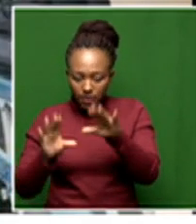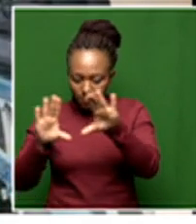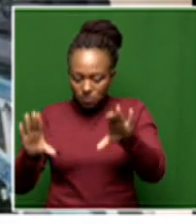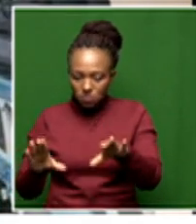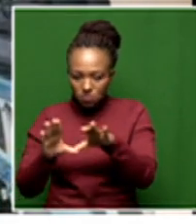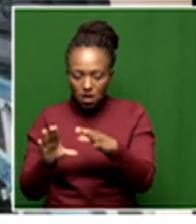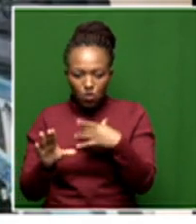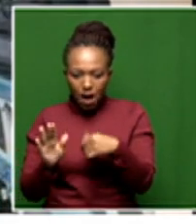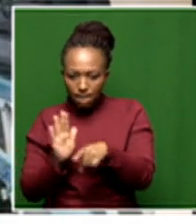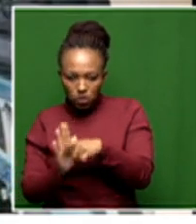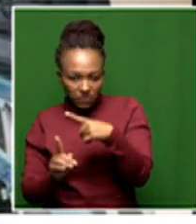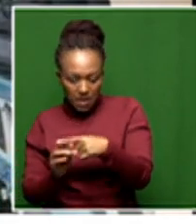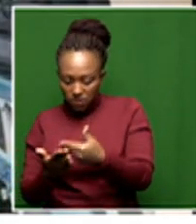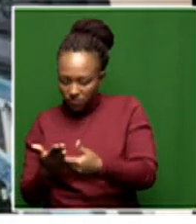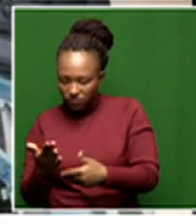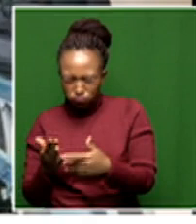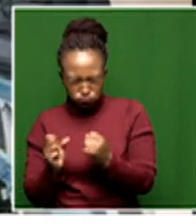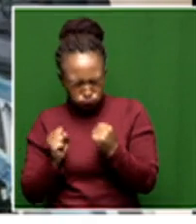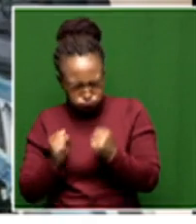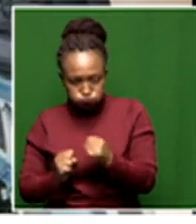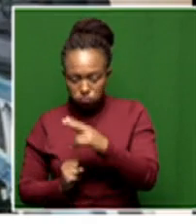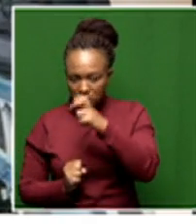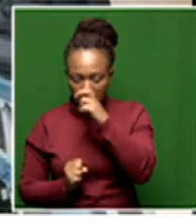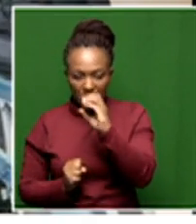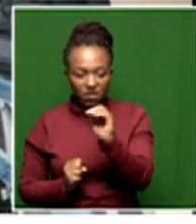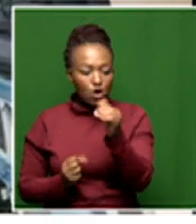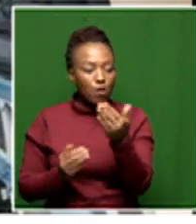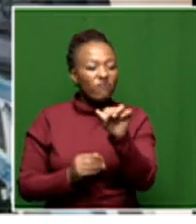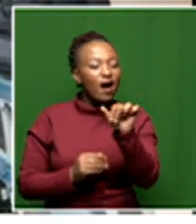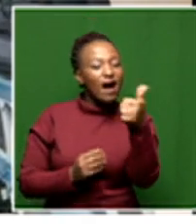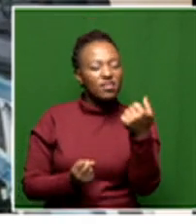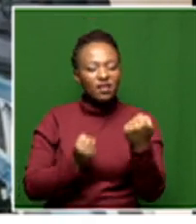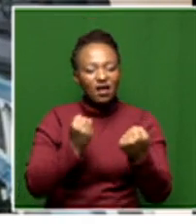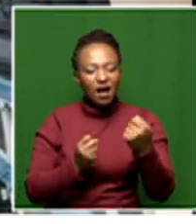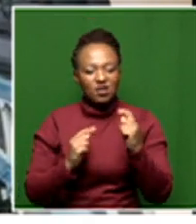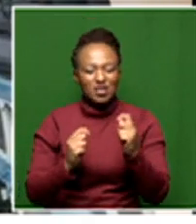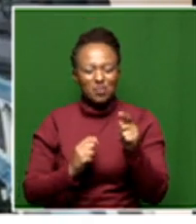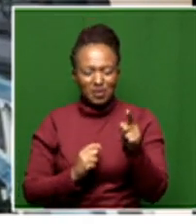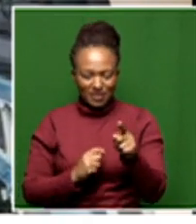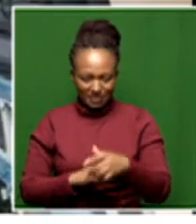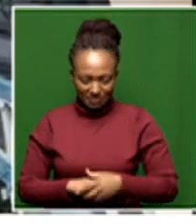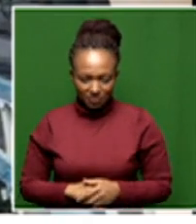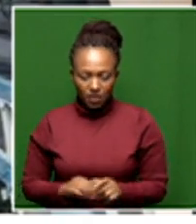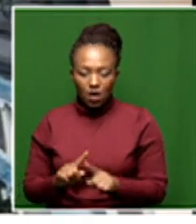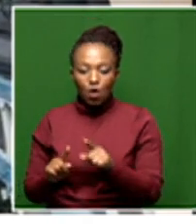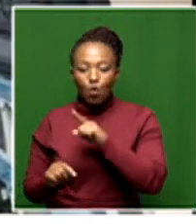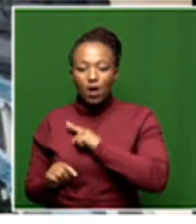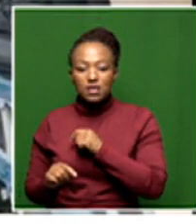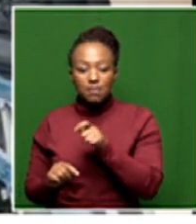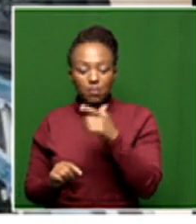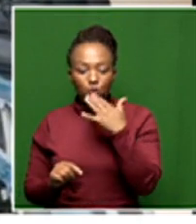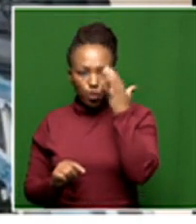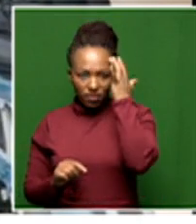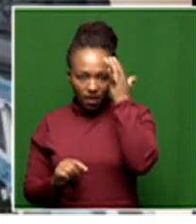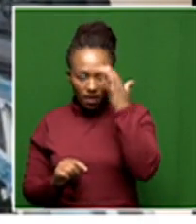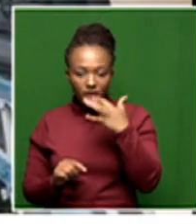know, unwell is so regulated compared to any other mode of transport. So the first thing I want to say is that for those people who are thinking about